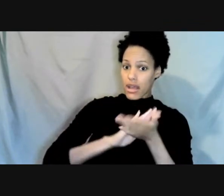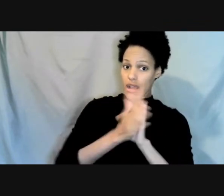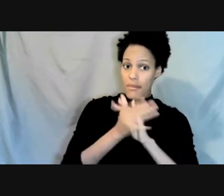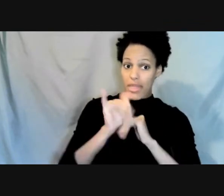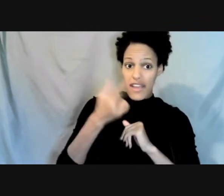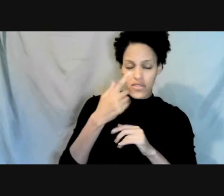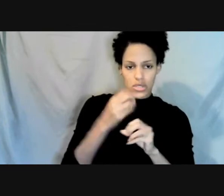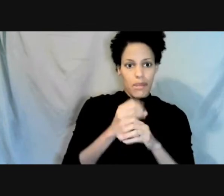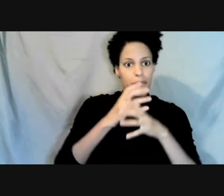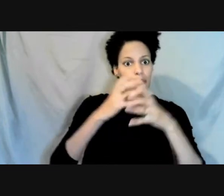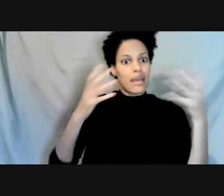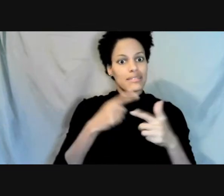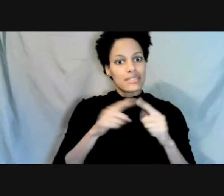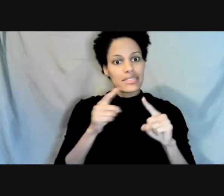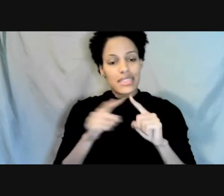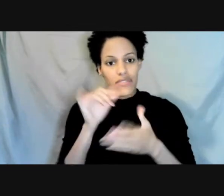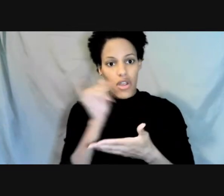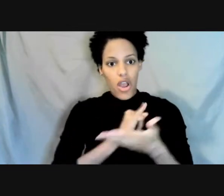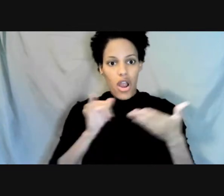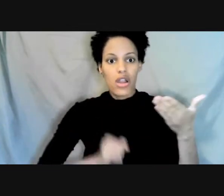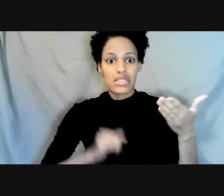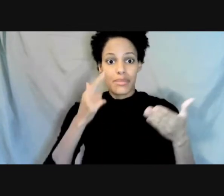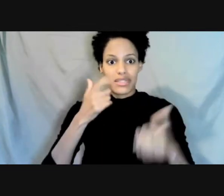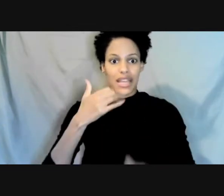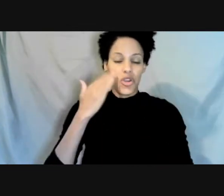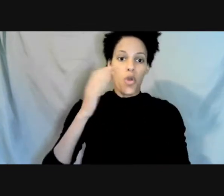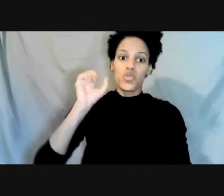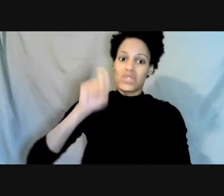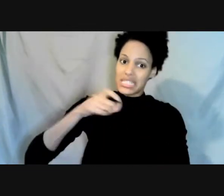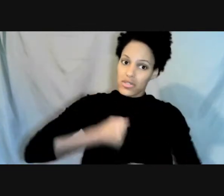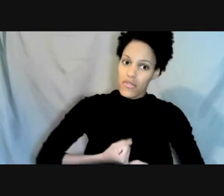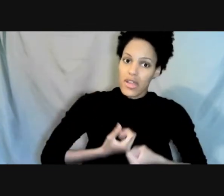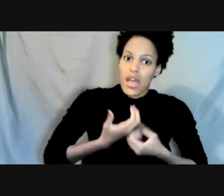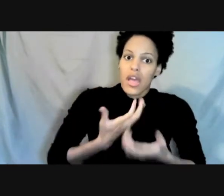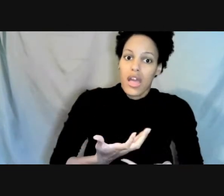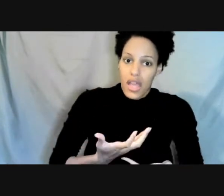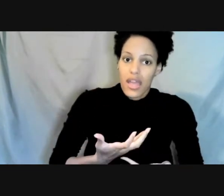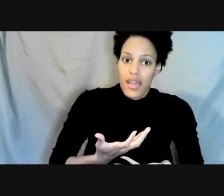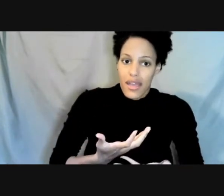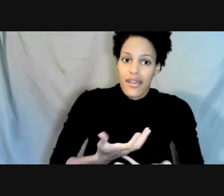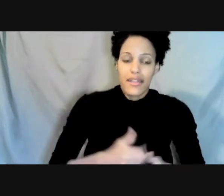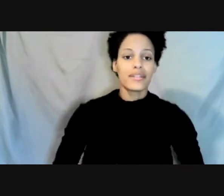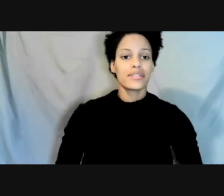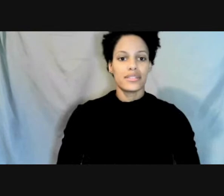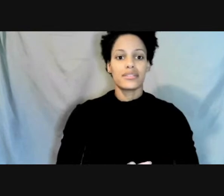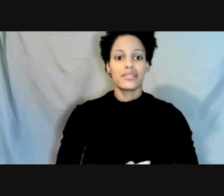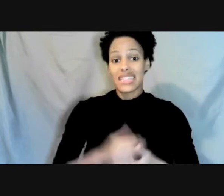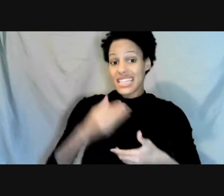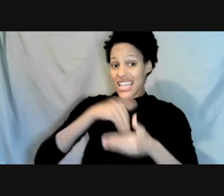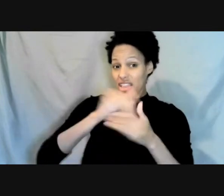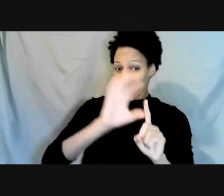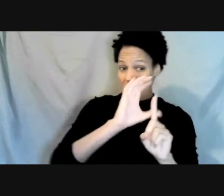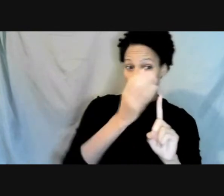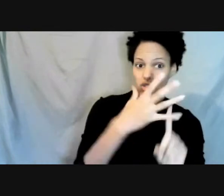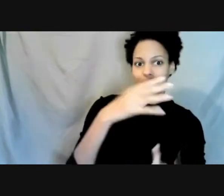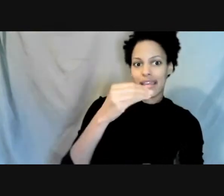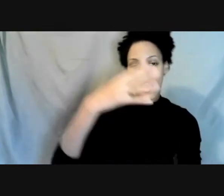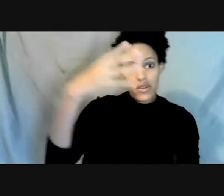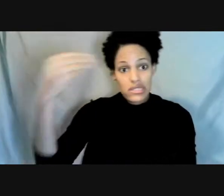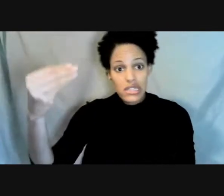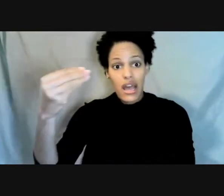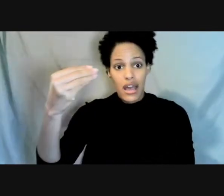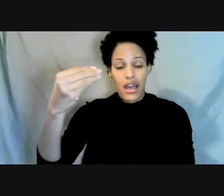I know how much that's needed within the culture and outside of the culture. There has to